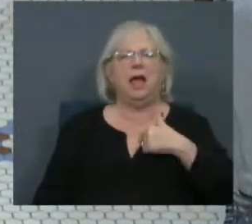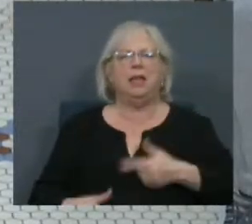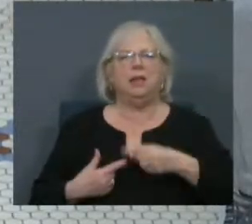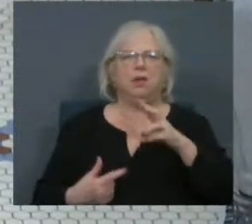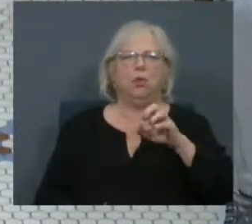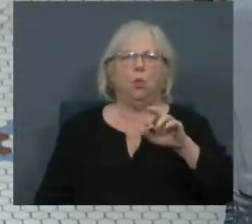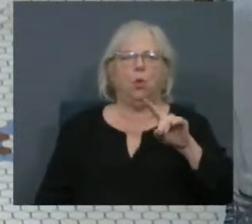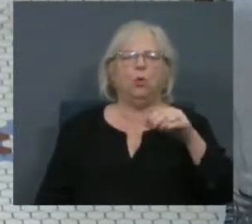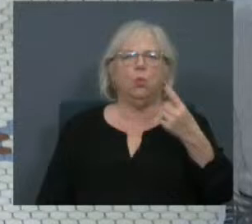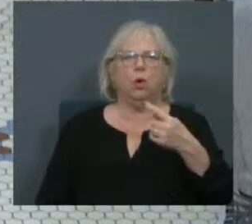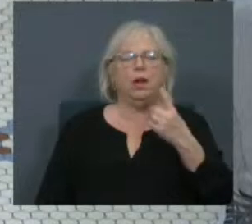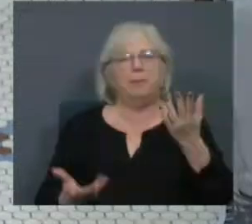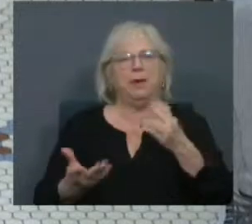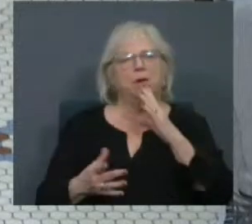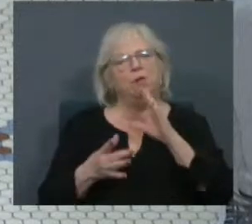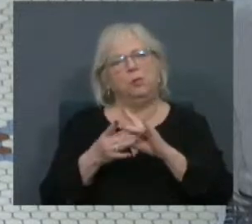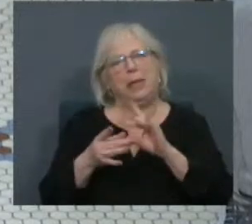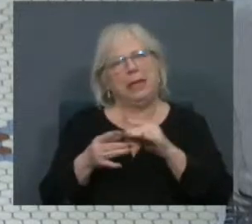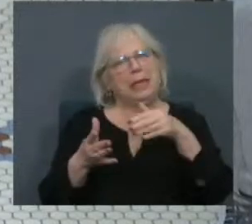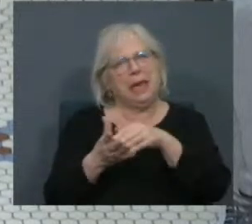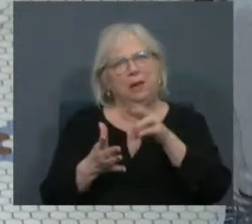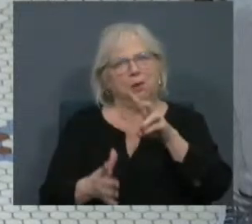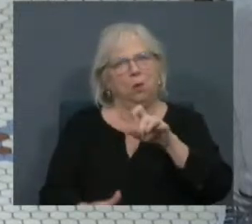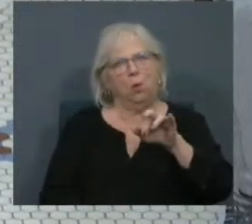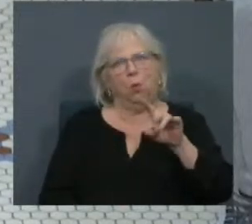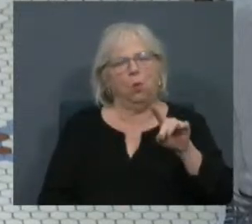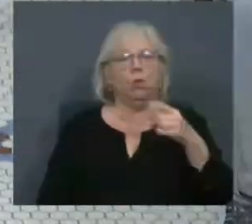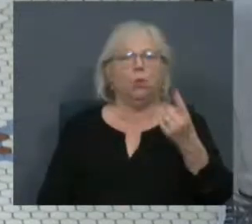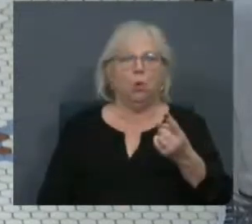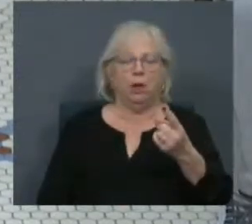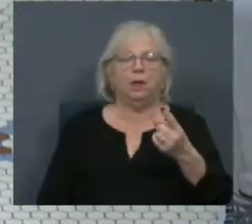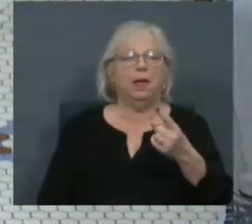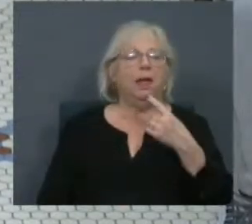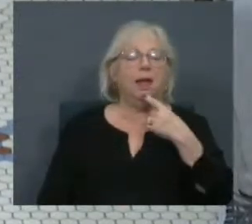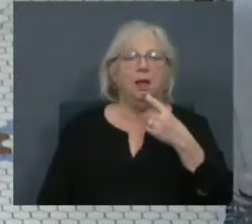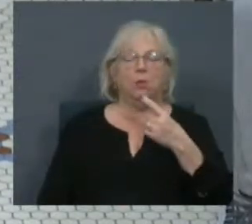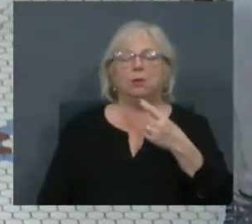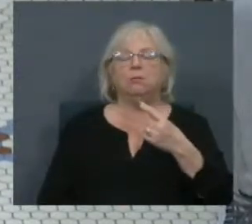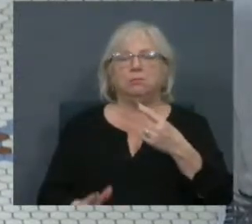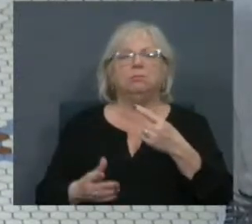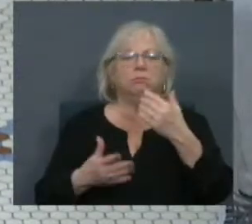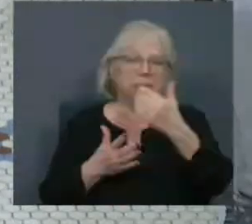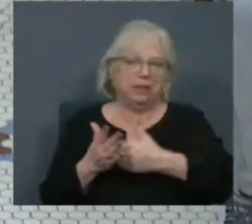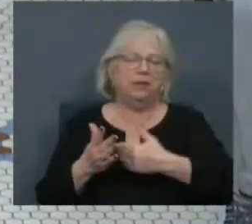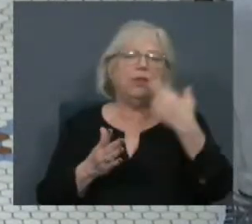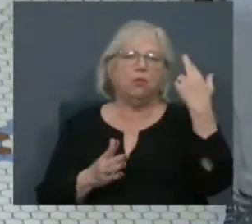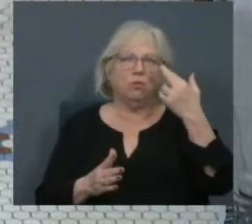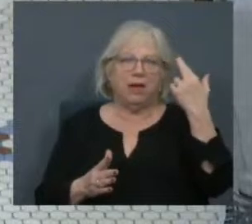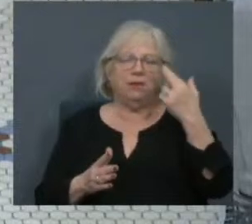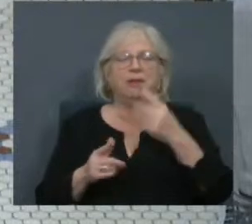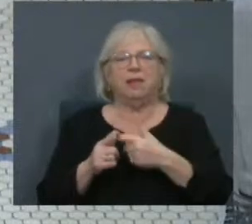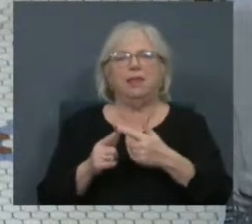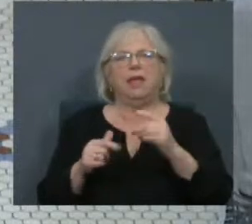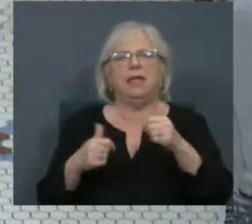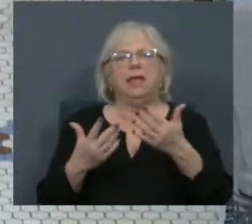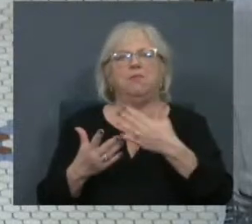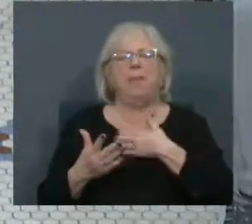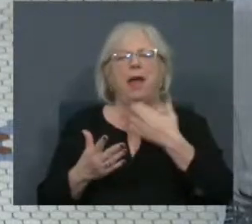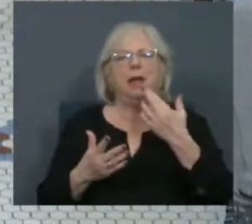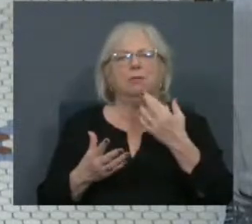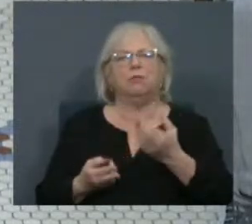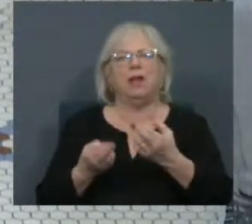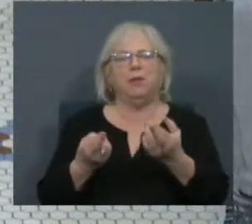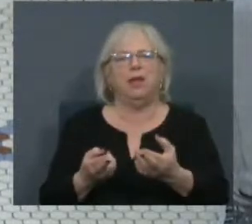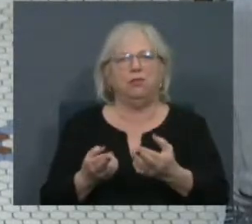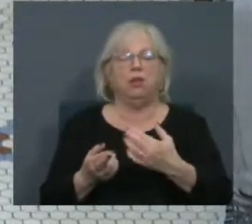1. I will start with the reasons why I am speaking against this, and then I will give my recommendations for the actions to